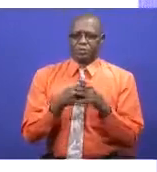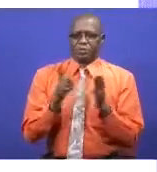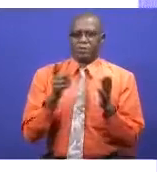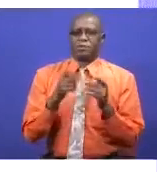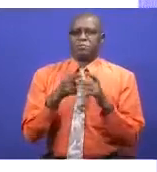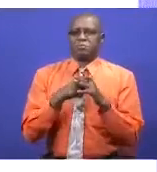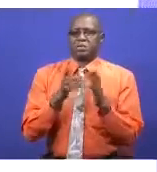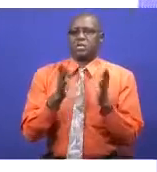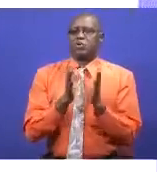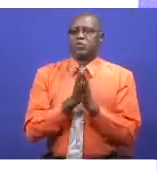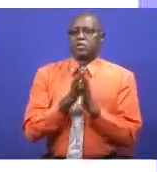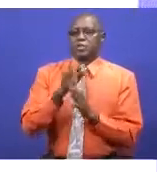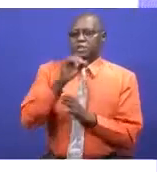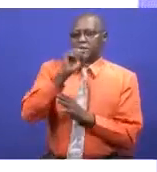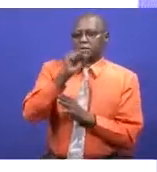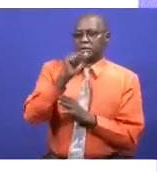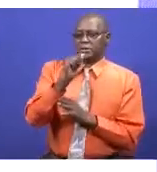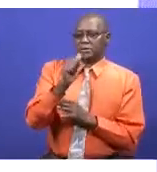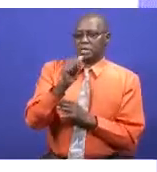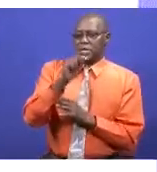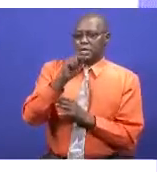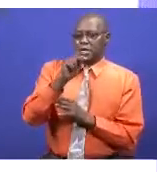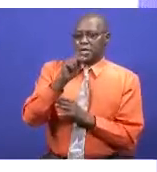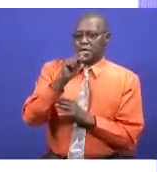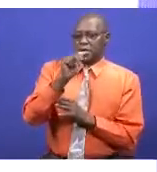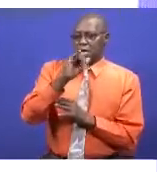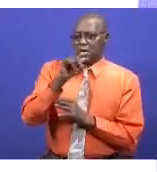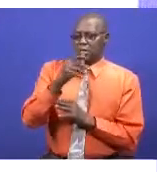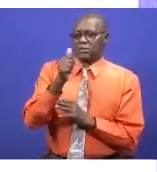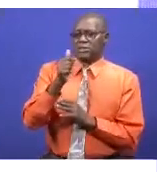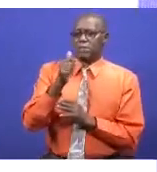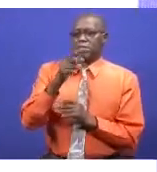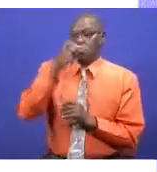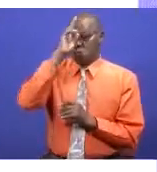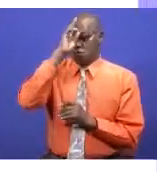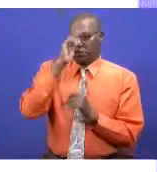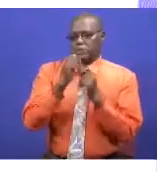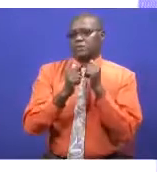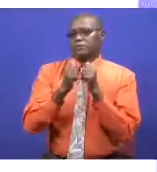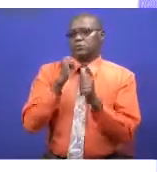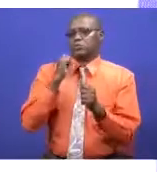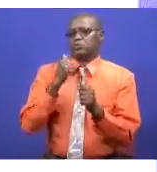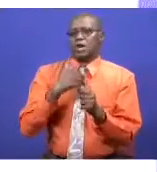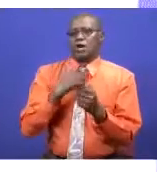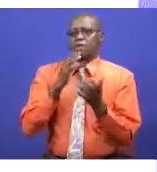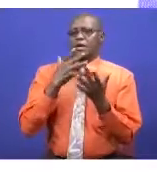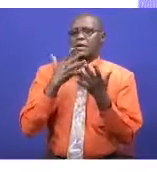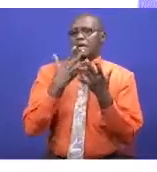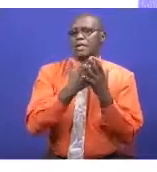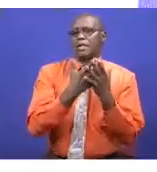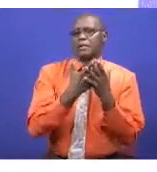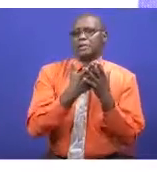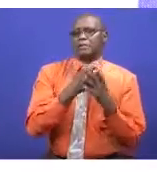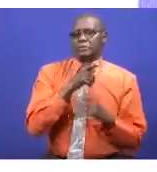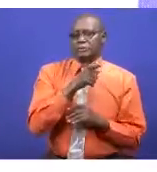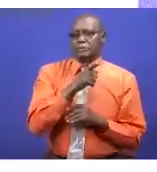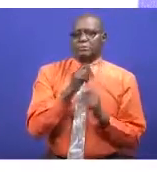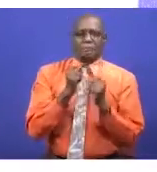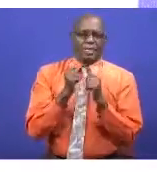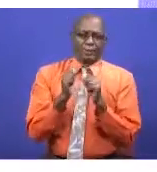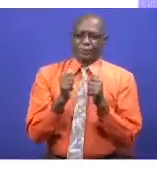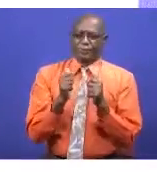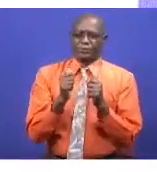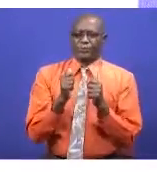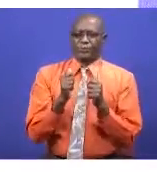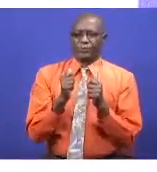Begin with Sakaja's story. Police have denied that they have arrested Nairobi Senator Johnson Sakaja, even as Deputy President William